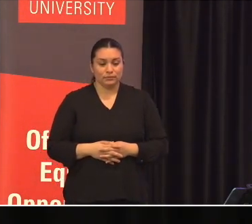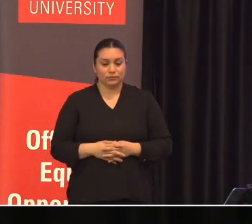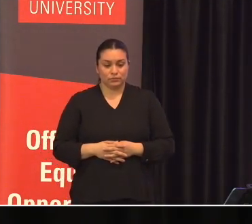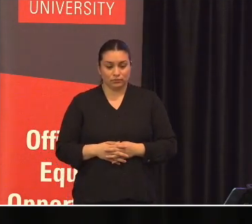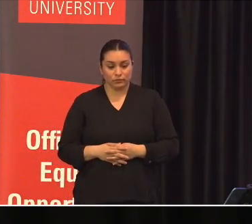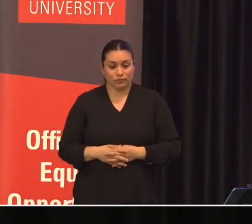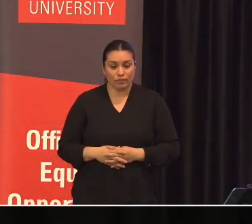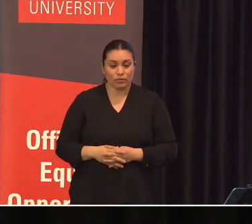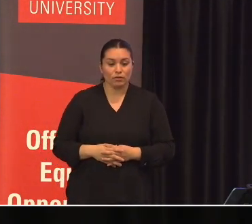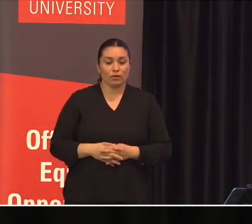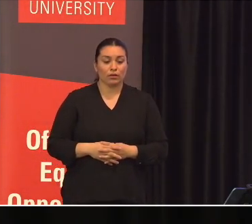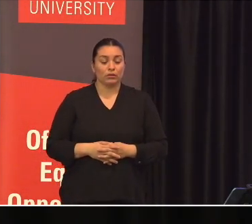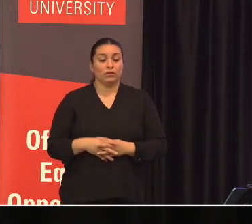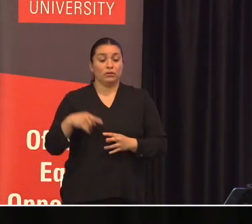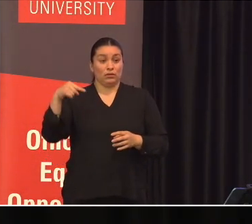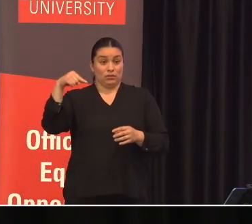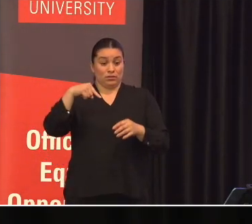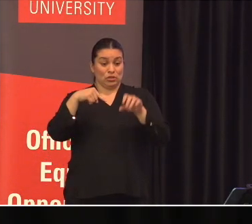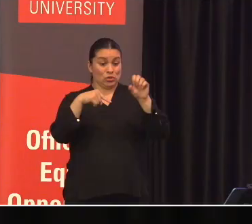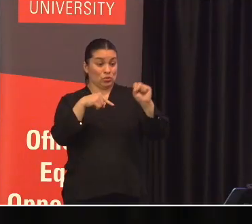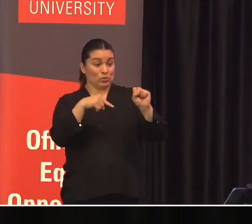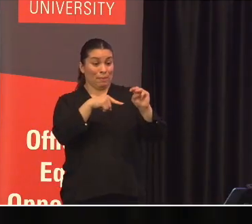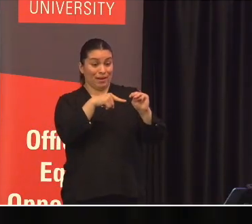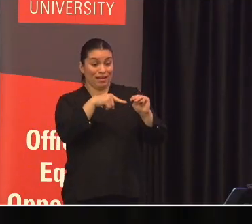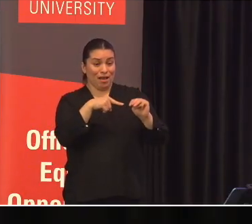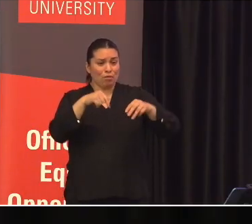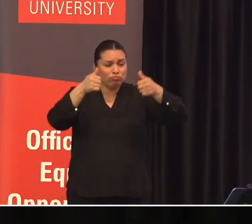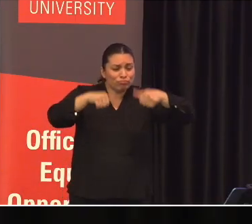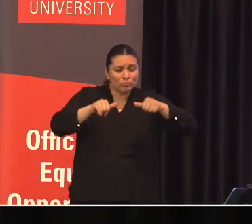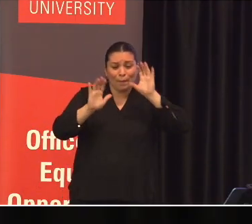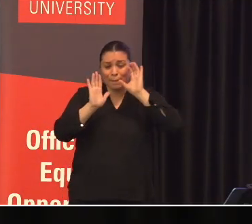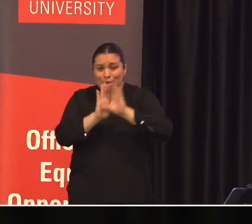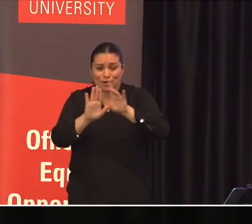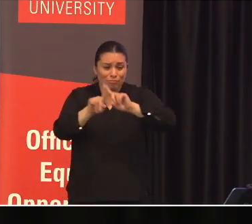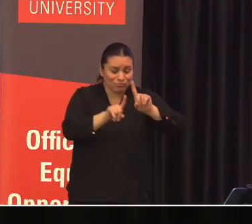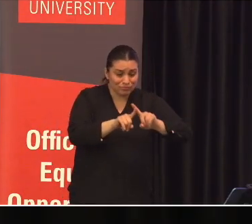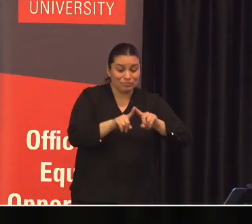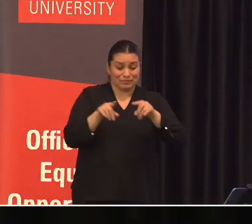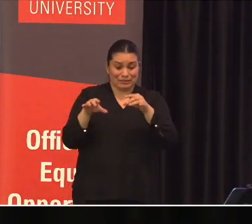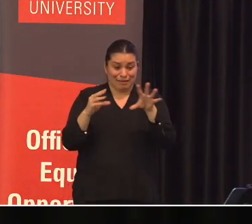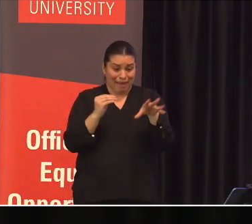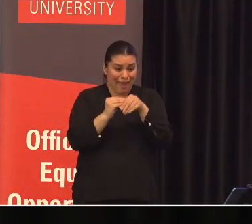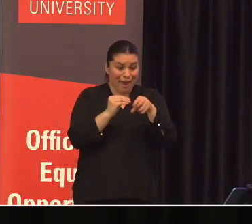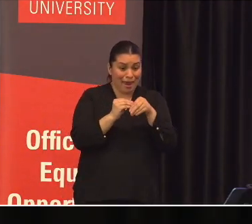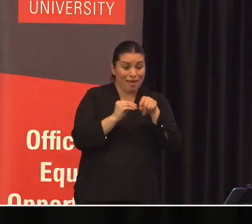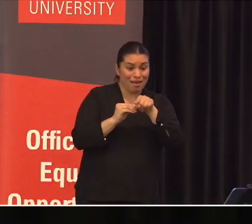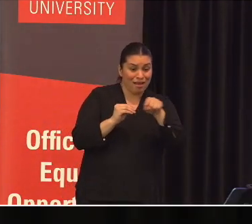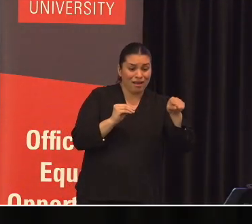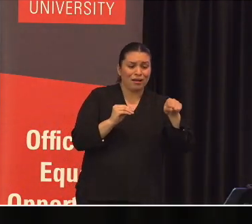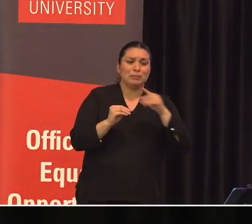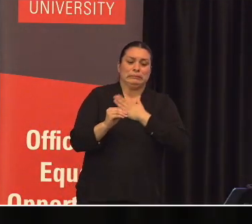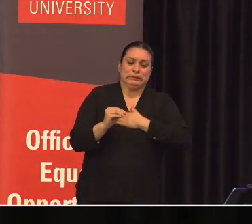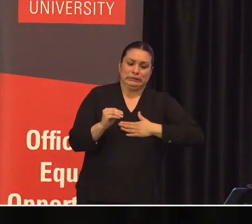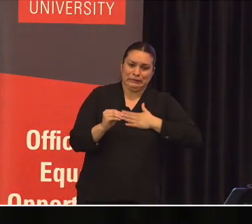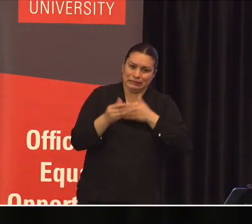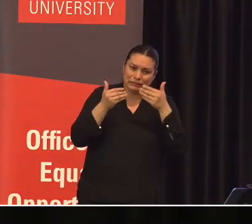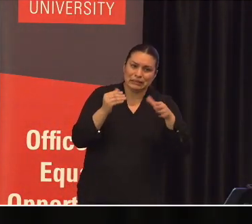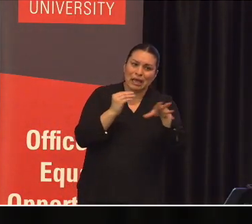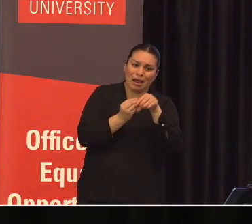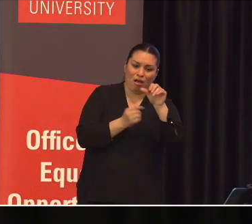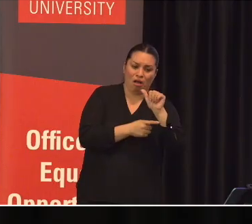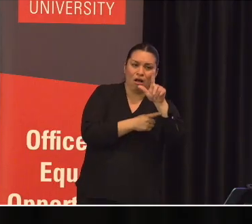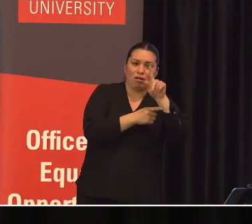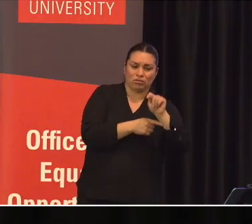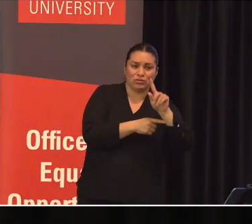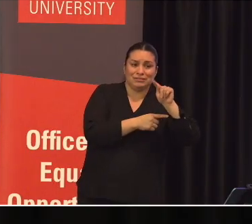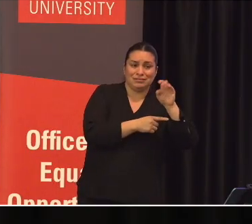in an image, or that is just an image, make sure that you put alt text. Make sure. Once that deadline